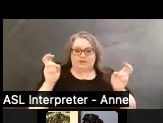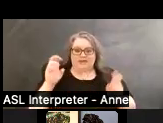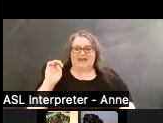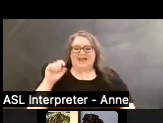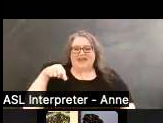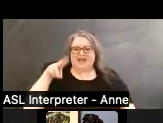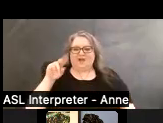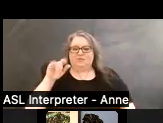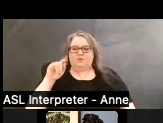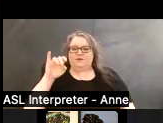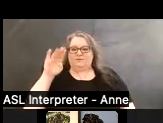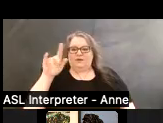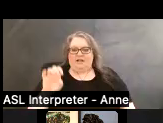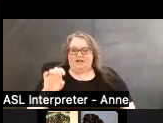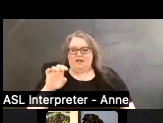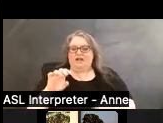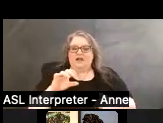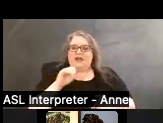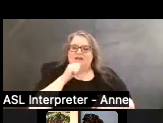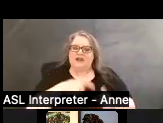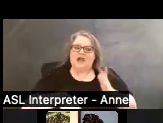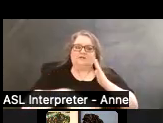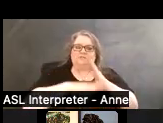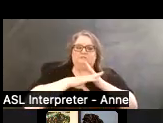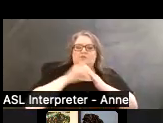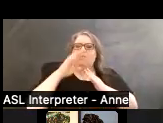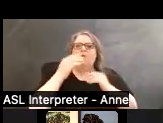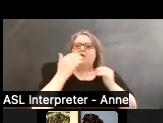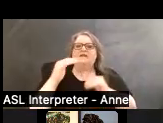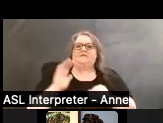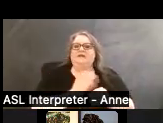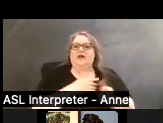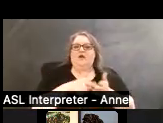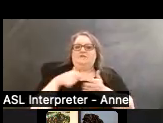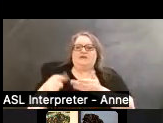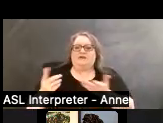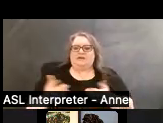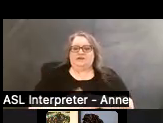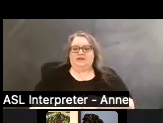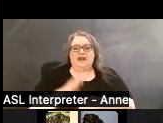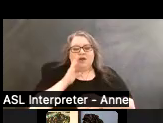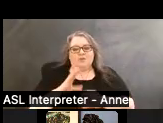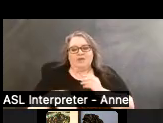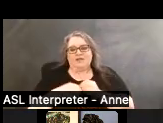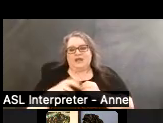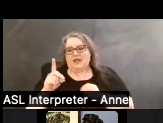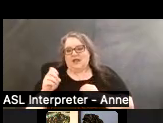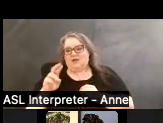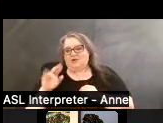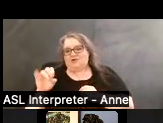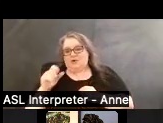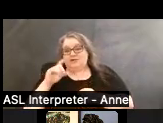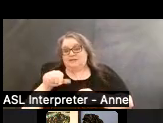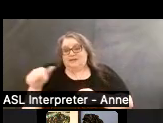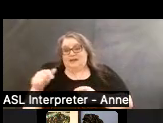not placing barriers or limitations on our funding? And I will add that Doris, who is another community partner